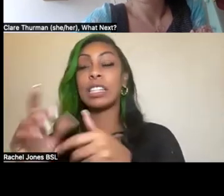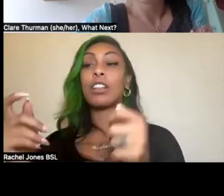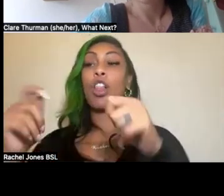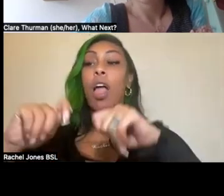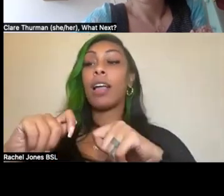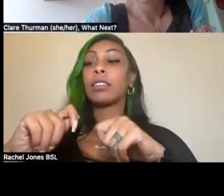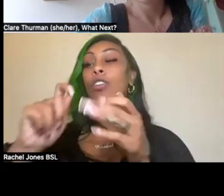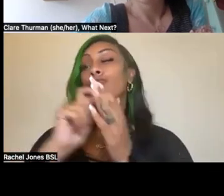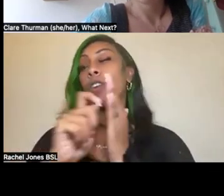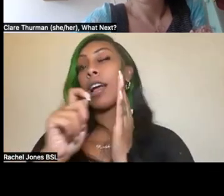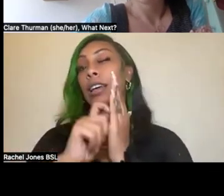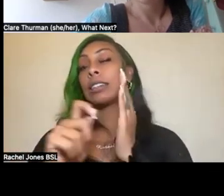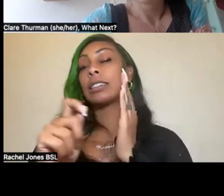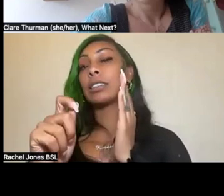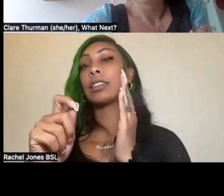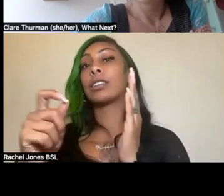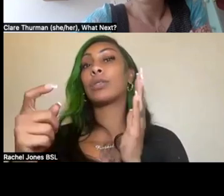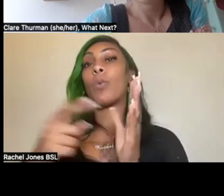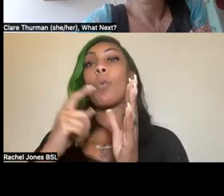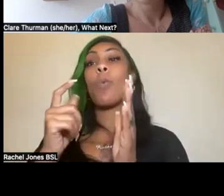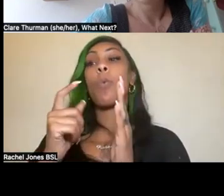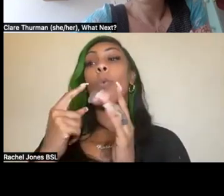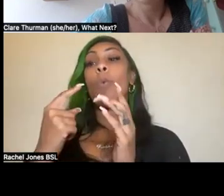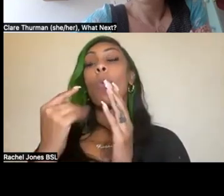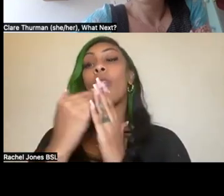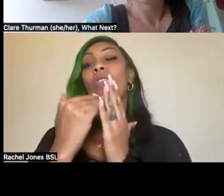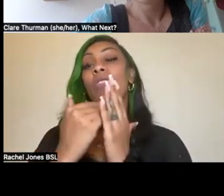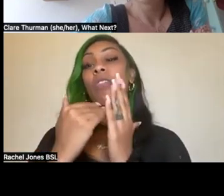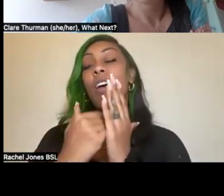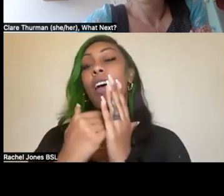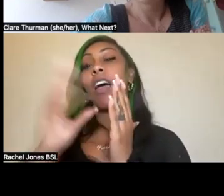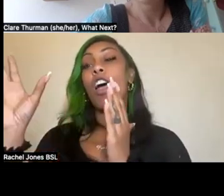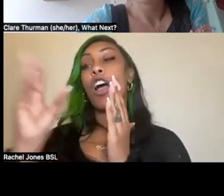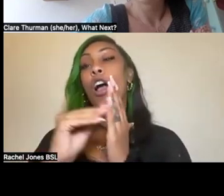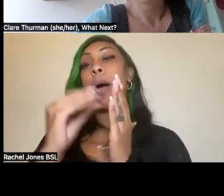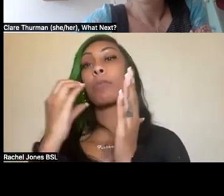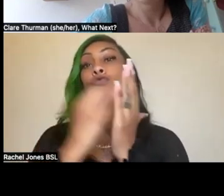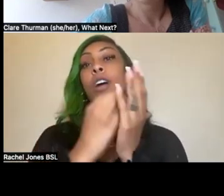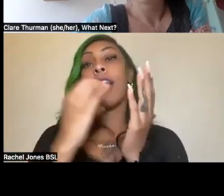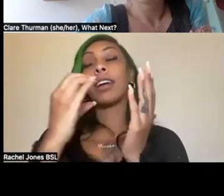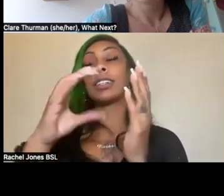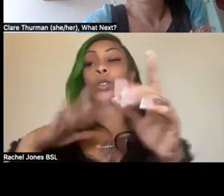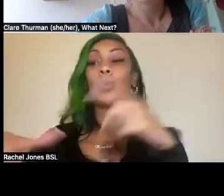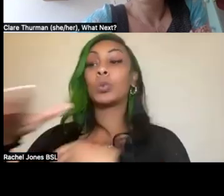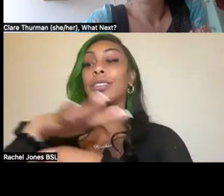other creative unions, copyright societies, to try and get